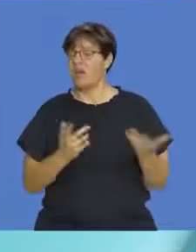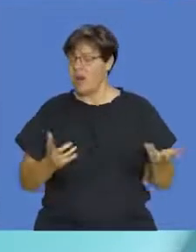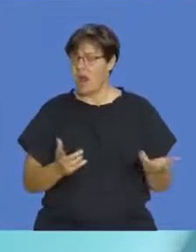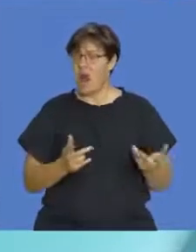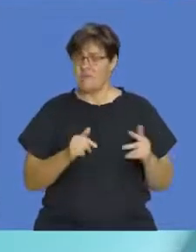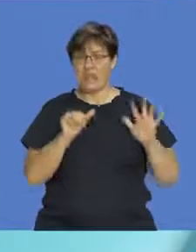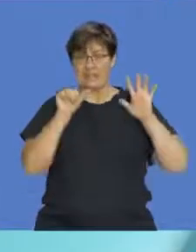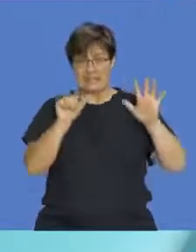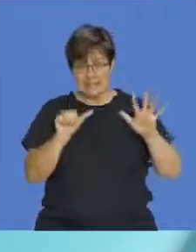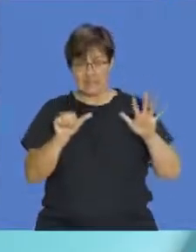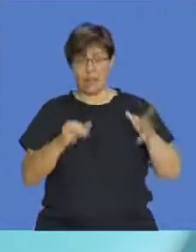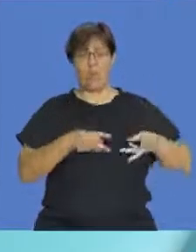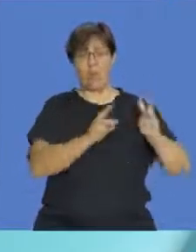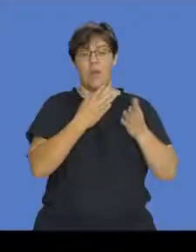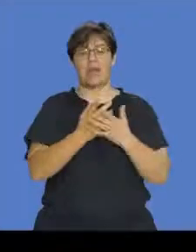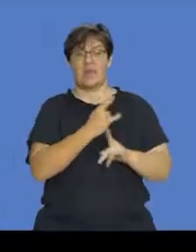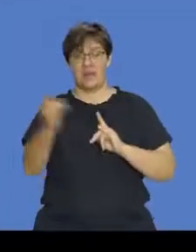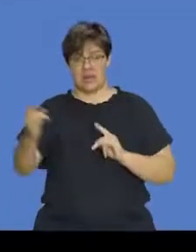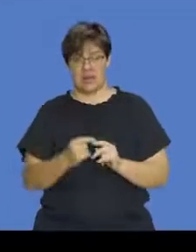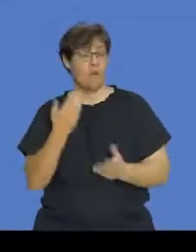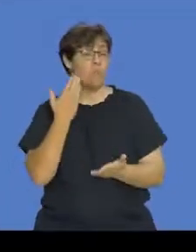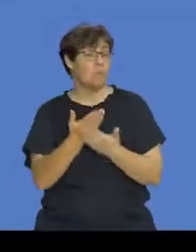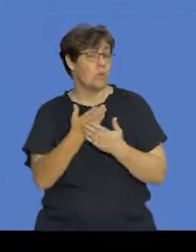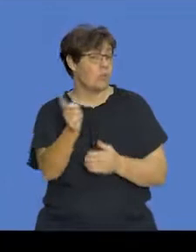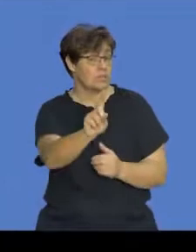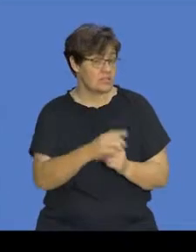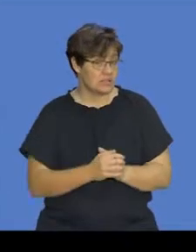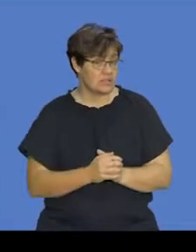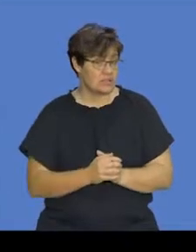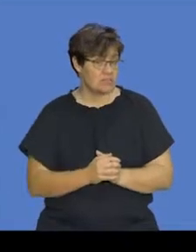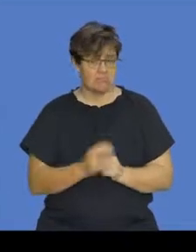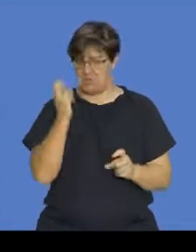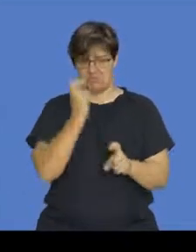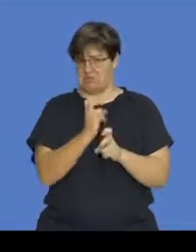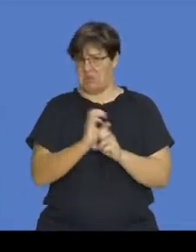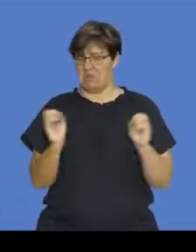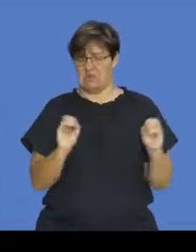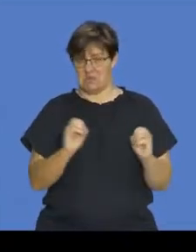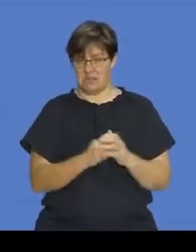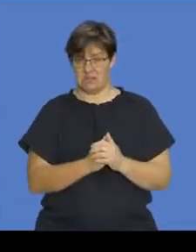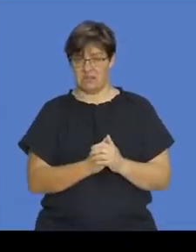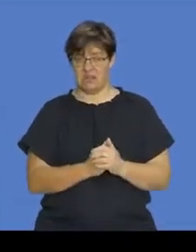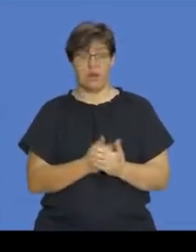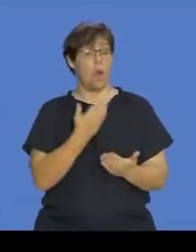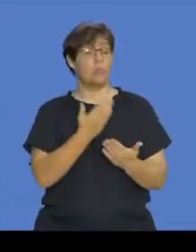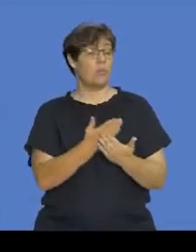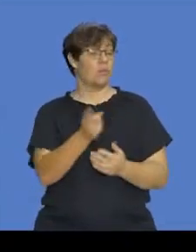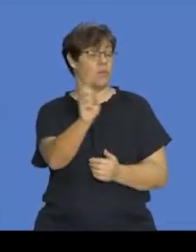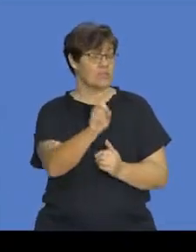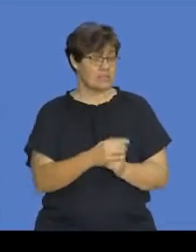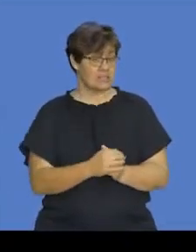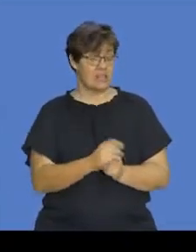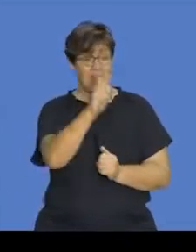of winning. So what's the probability? Well, it's not difficult to work out. The probability